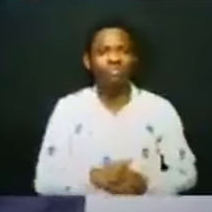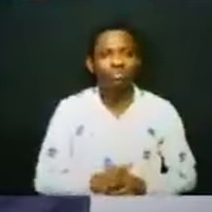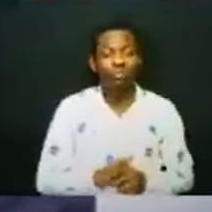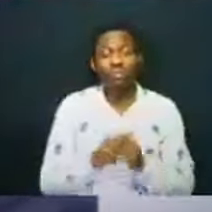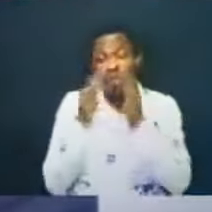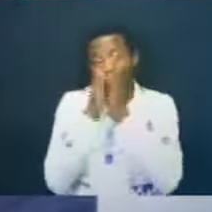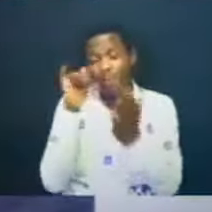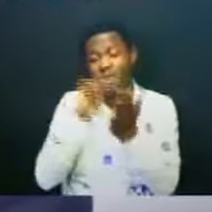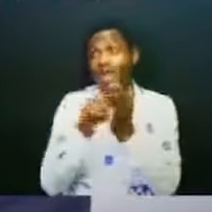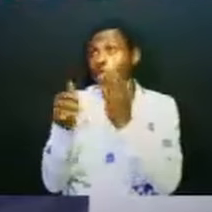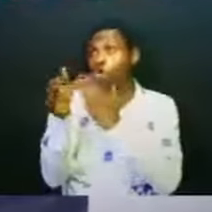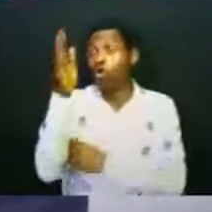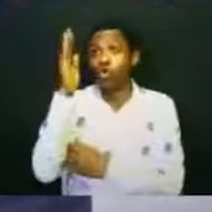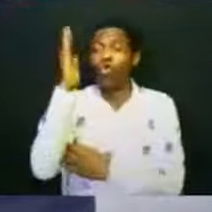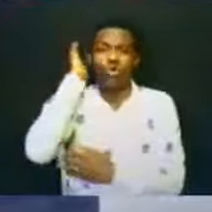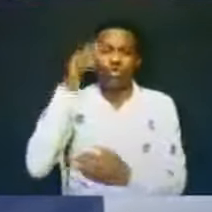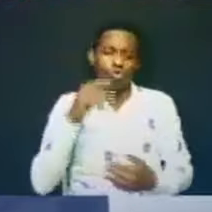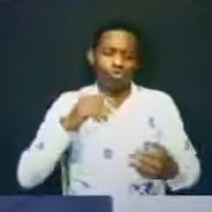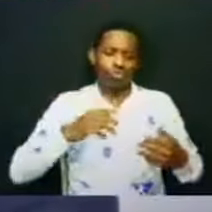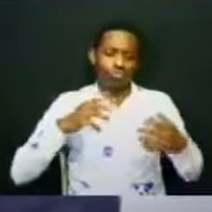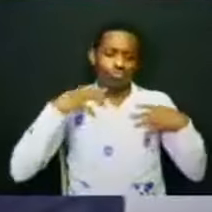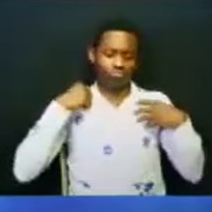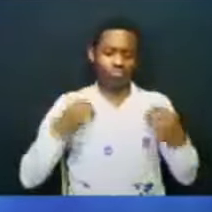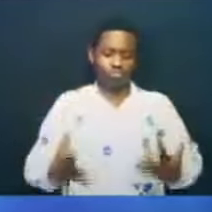that the Lord will heal us of bitterness.